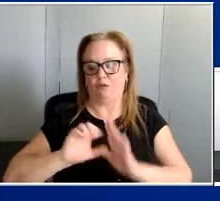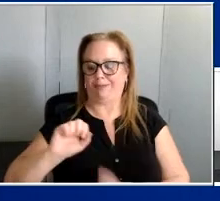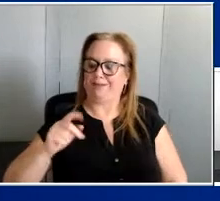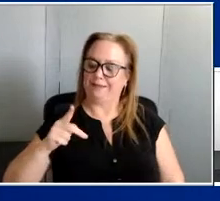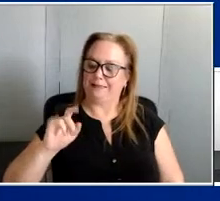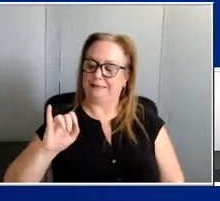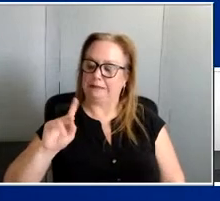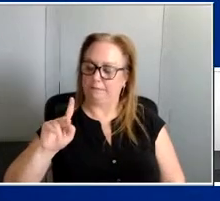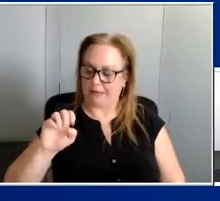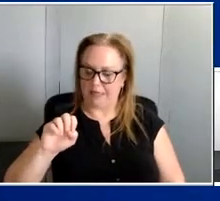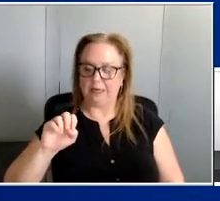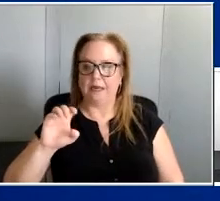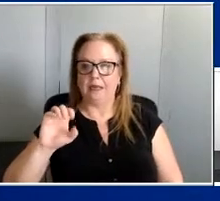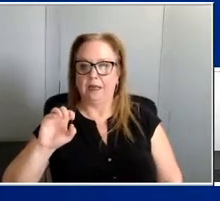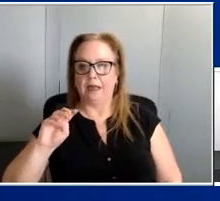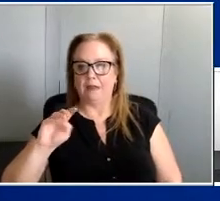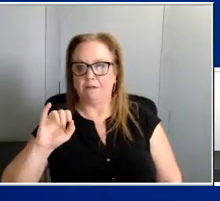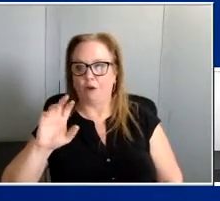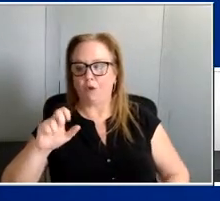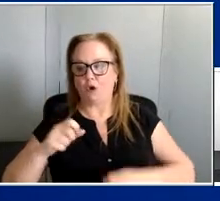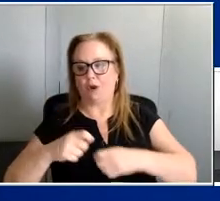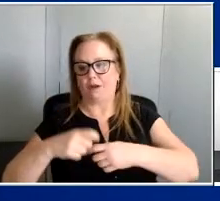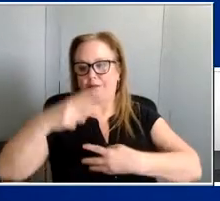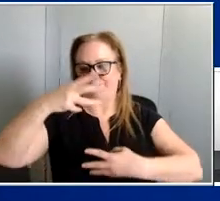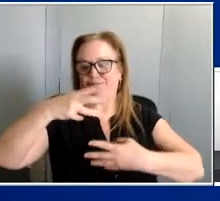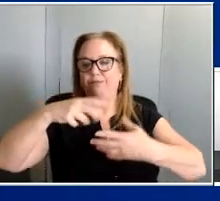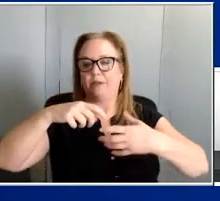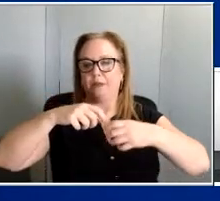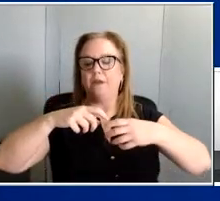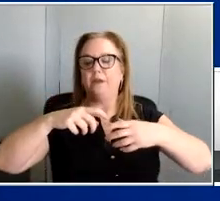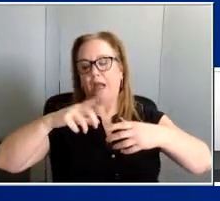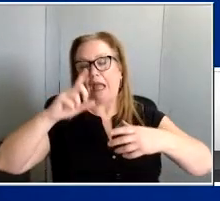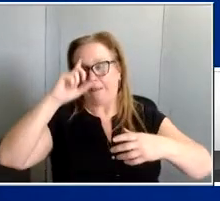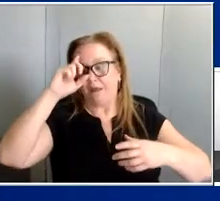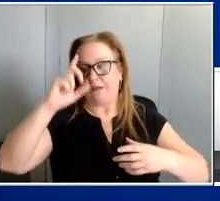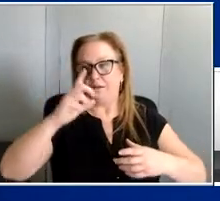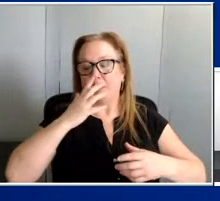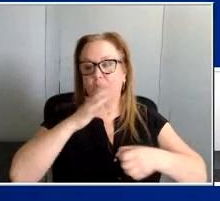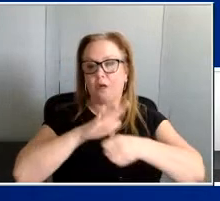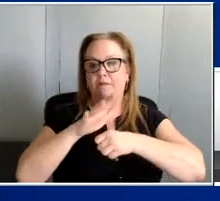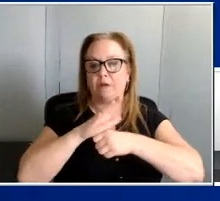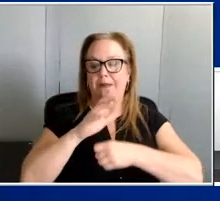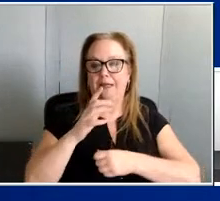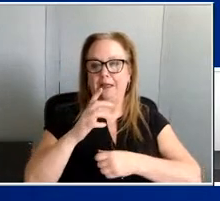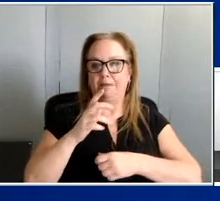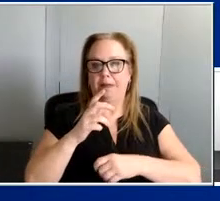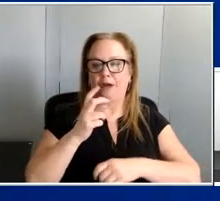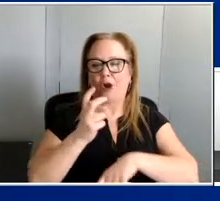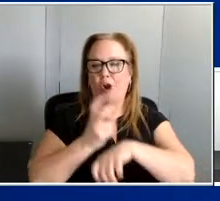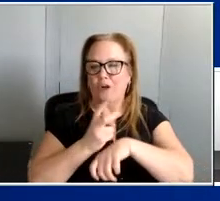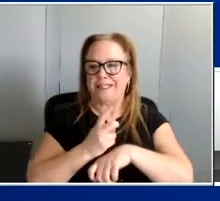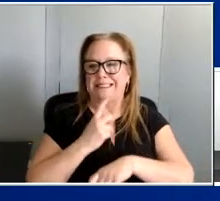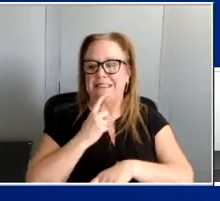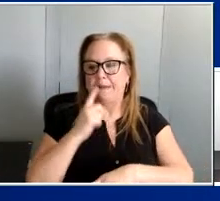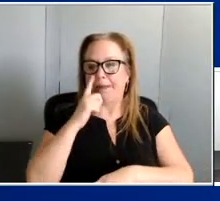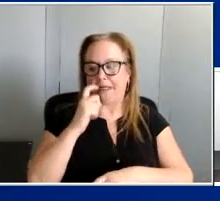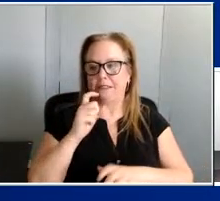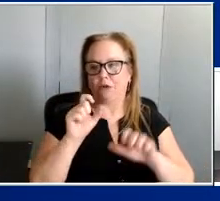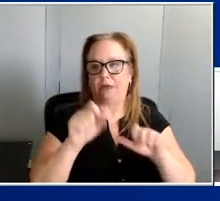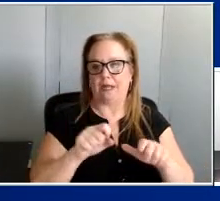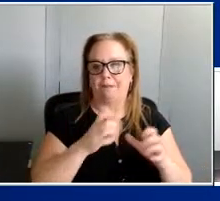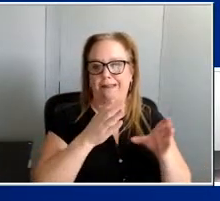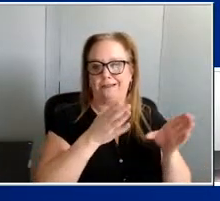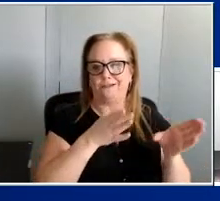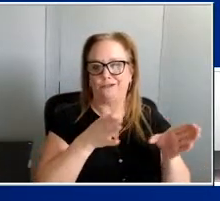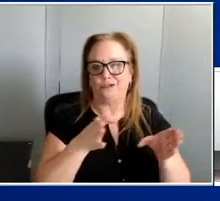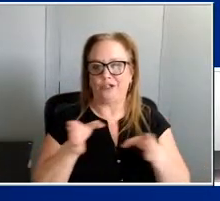an Omicron lineage as well. I think it's reasonable. It will be somewhat hard to tell because we know there can be those shifts in